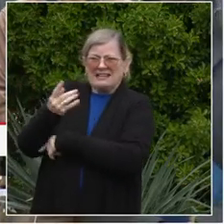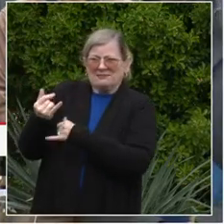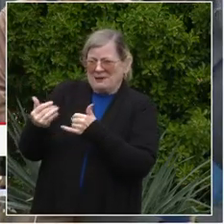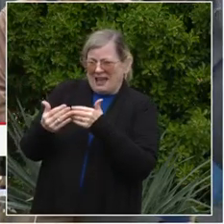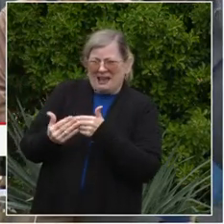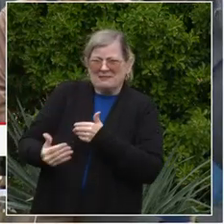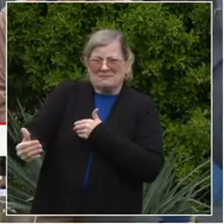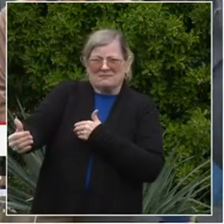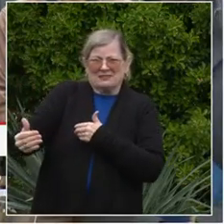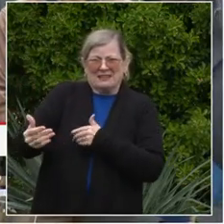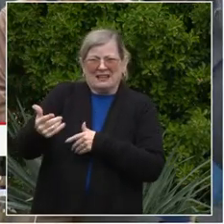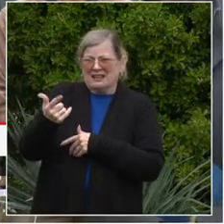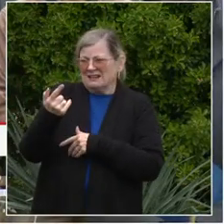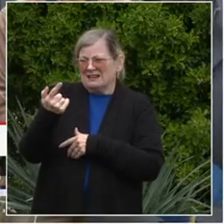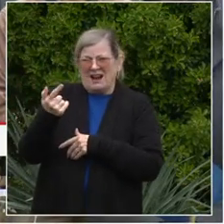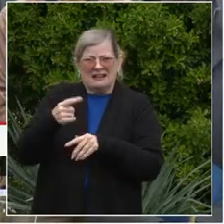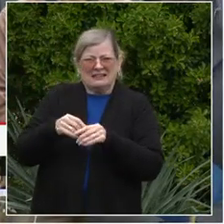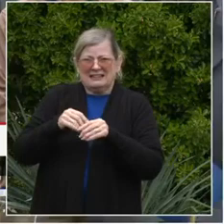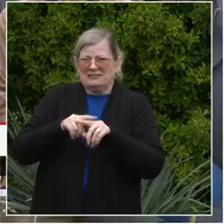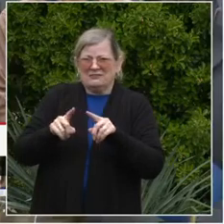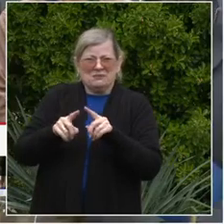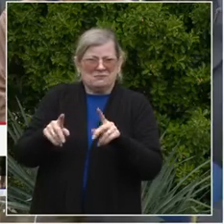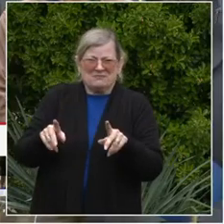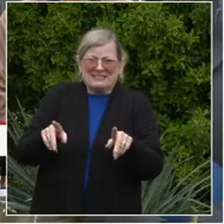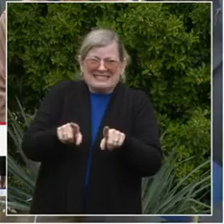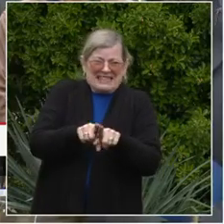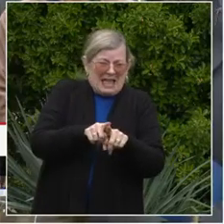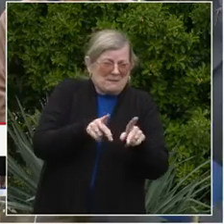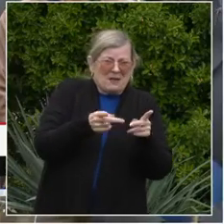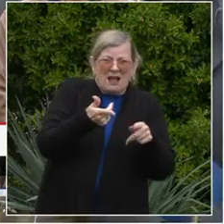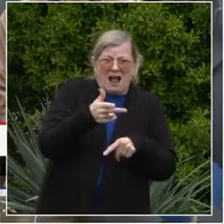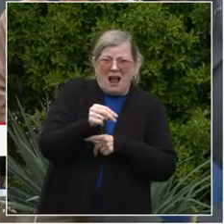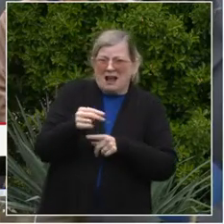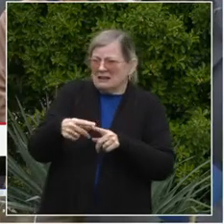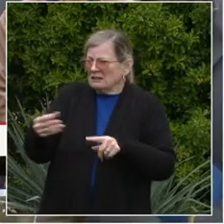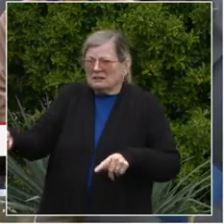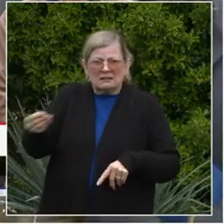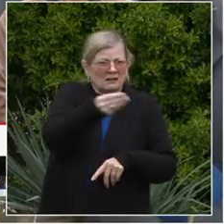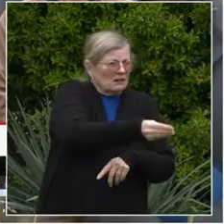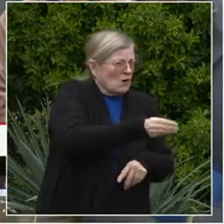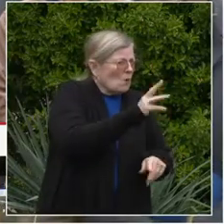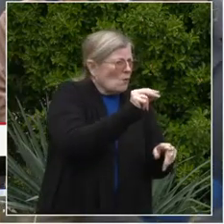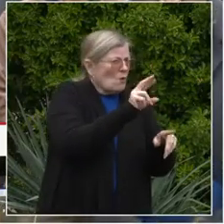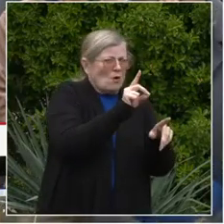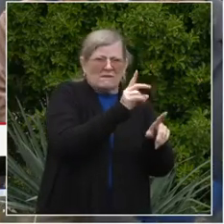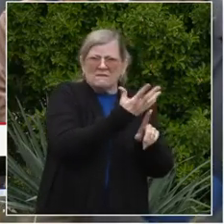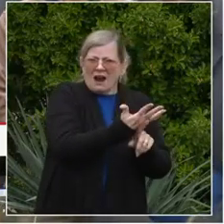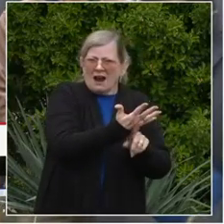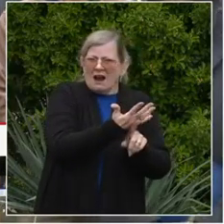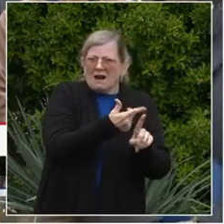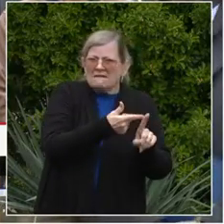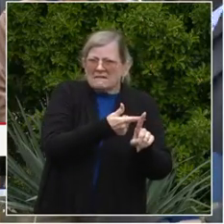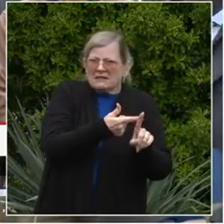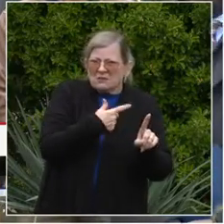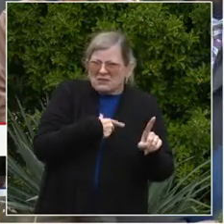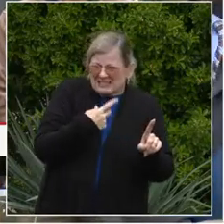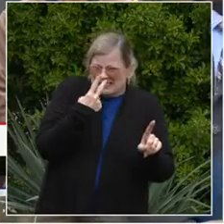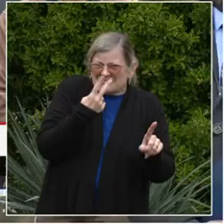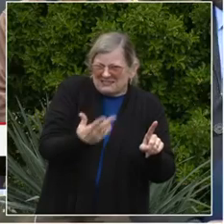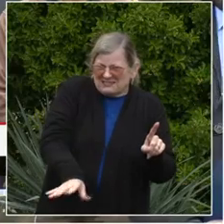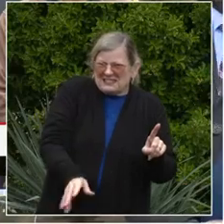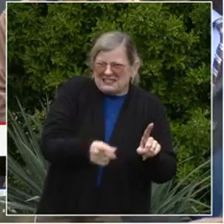firearm used in a crime in Ward 5. So we see that, and the rate here in the District of Columbia